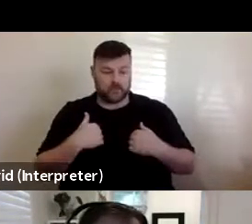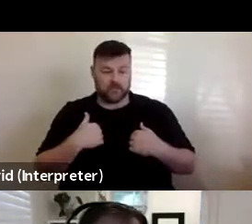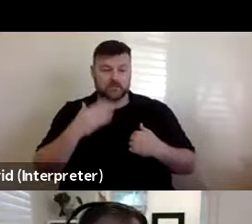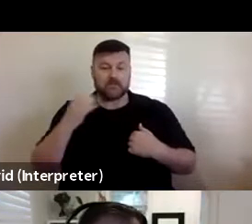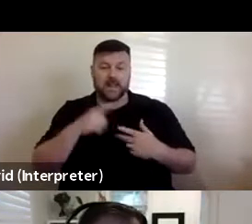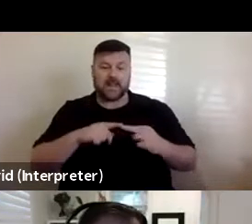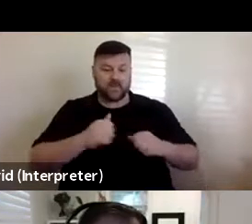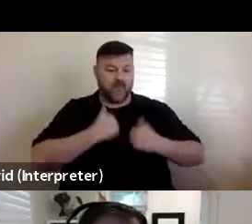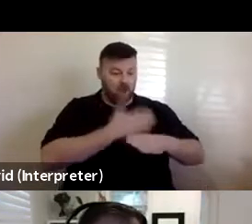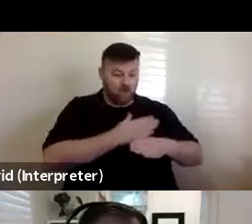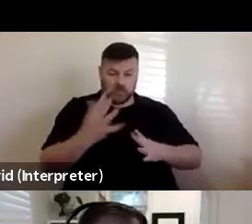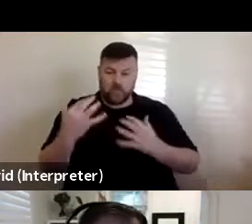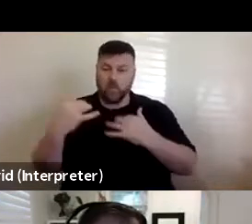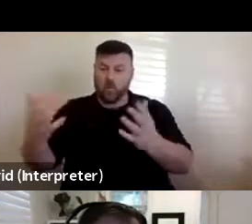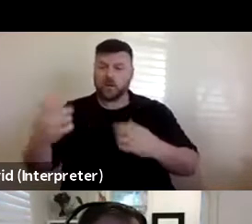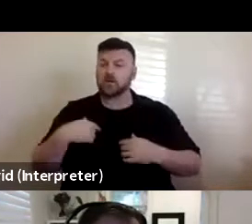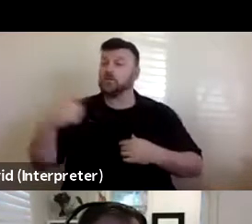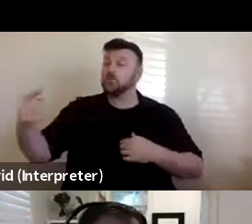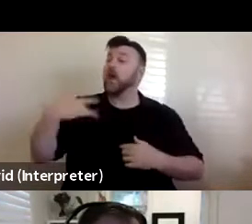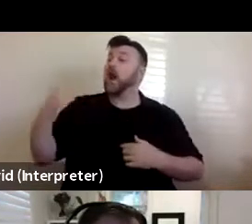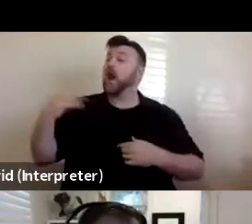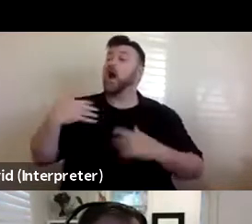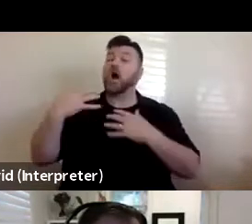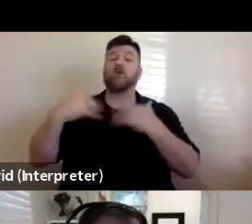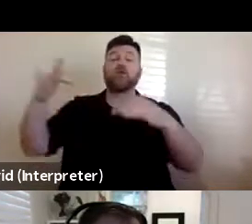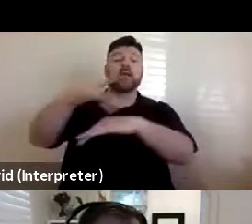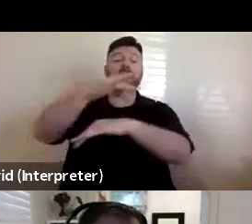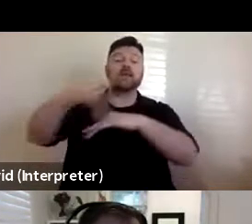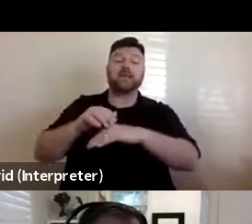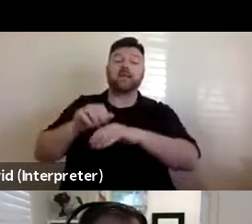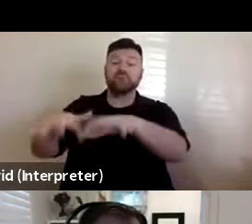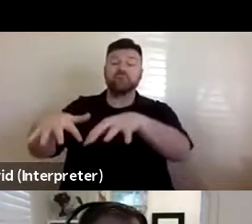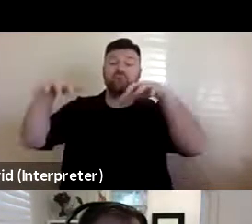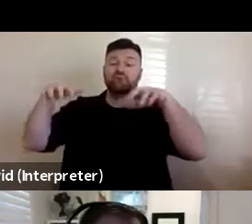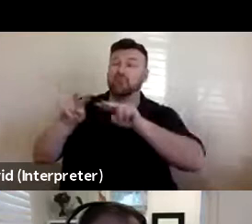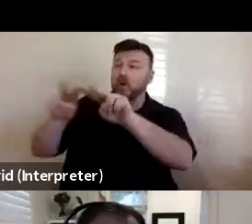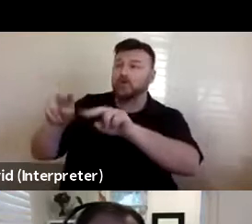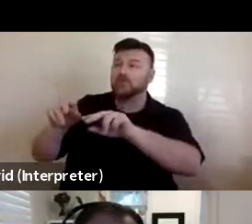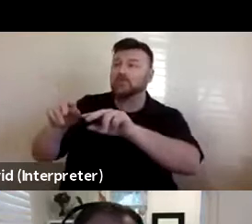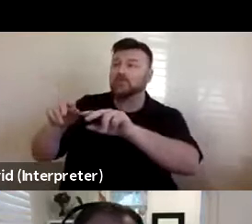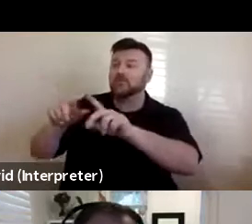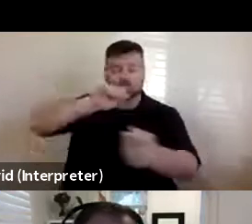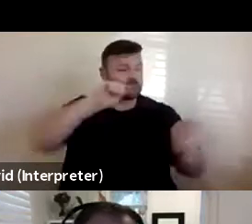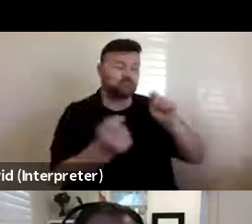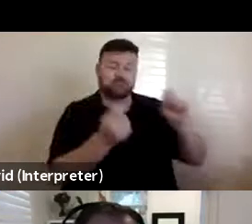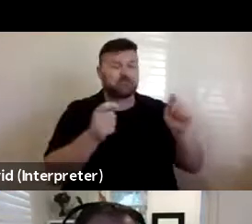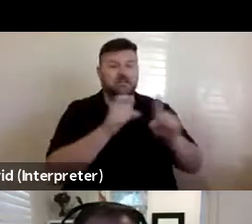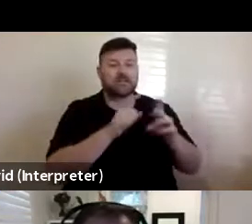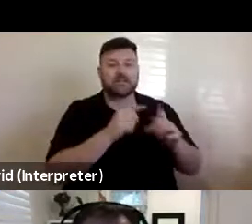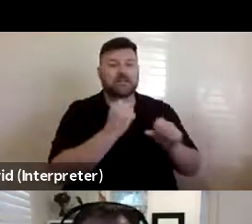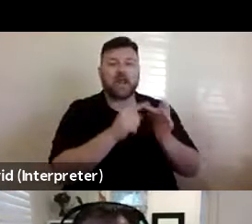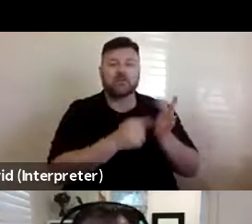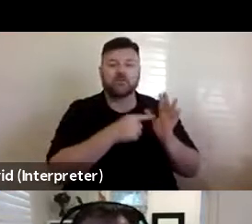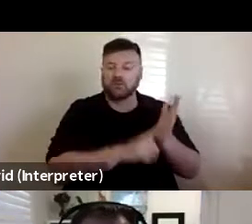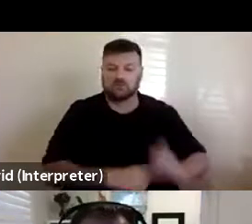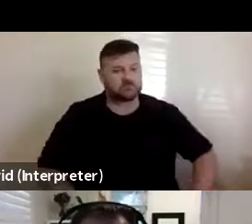it's just yes, we can flip from a live event to a digital event. We can just morph our processes and systems and our marketing. We can port